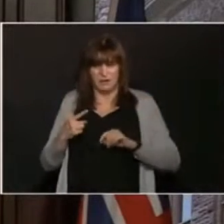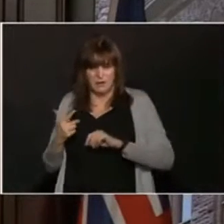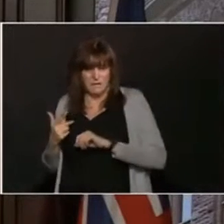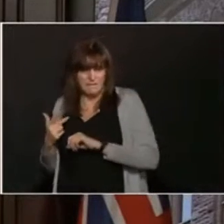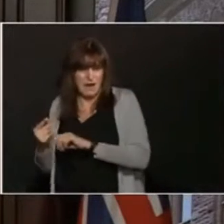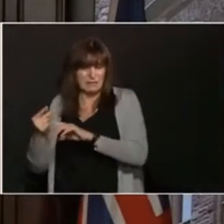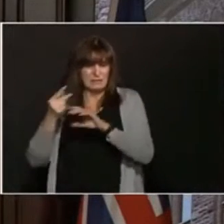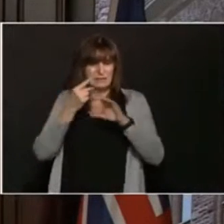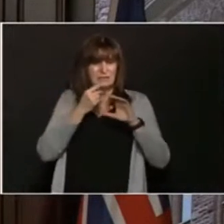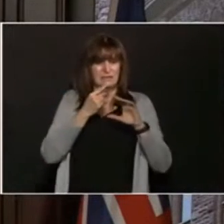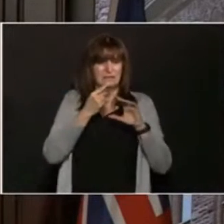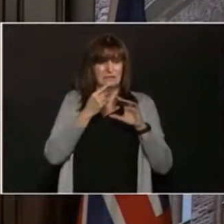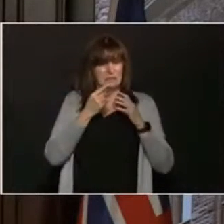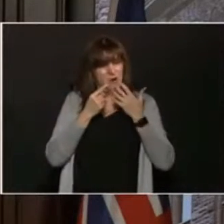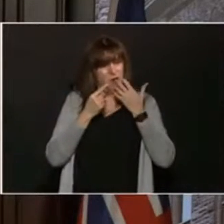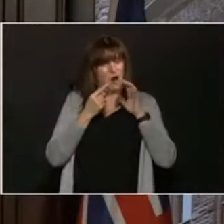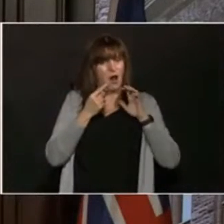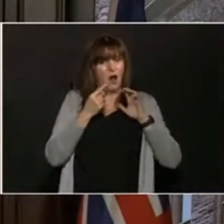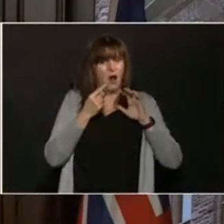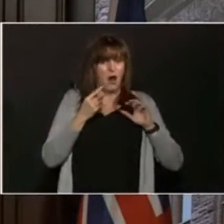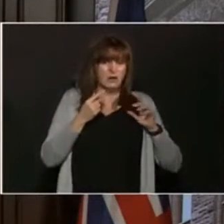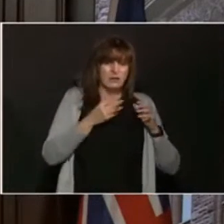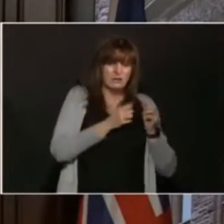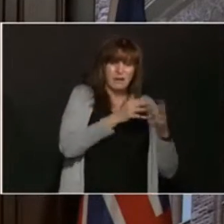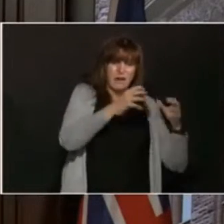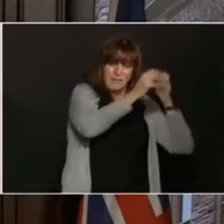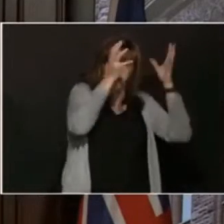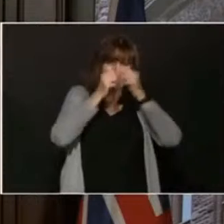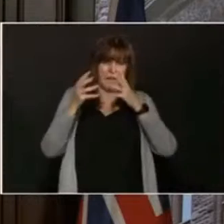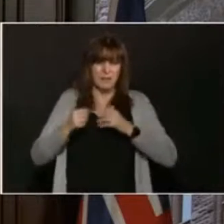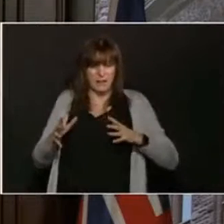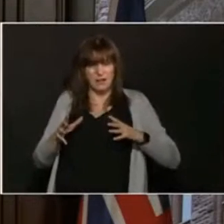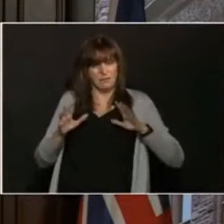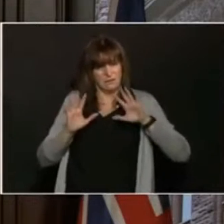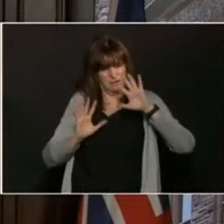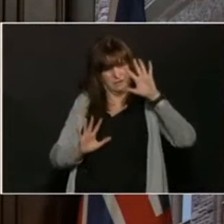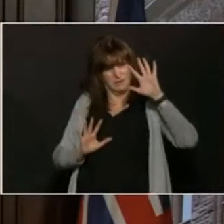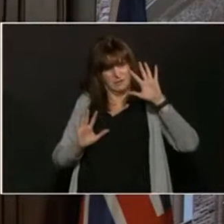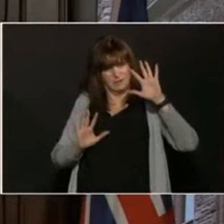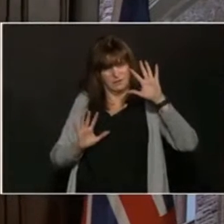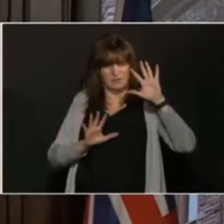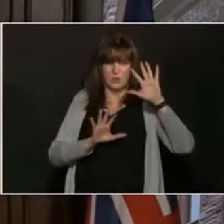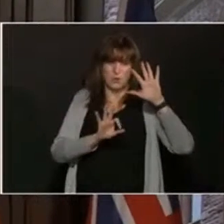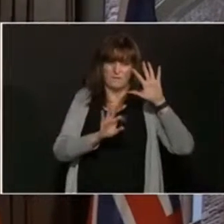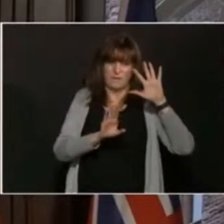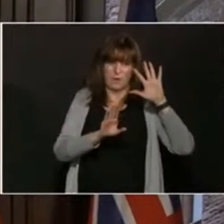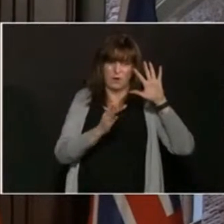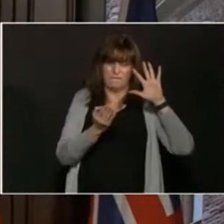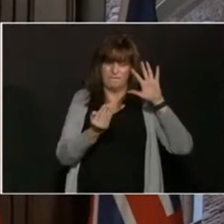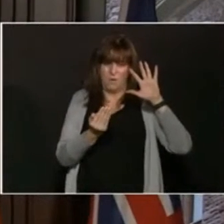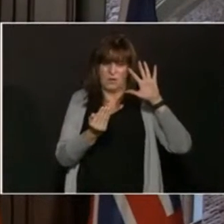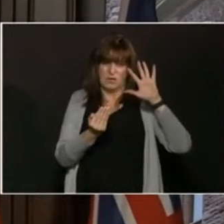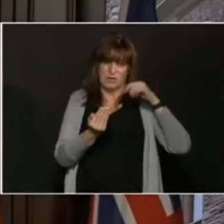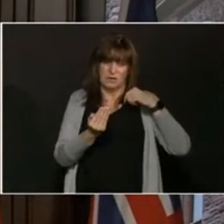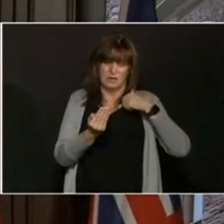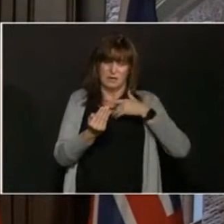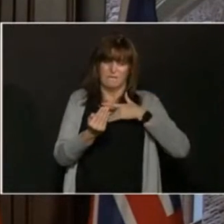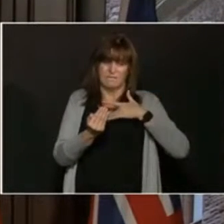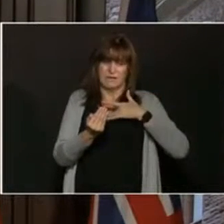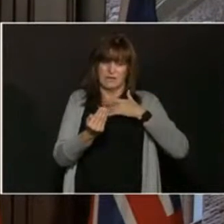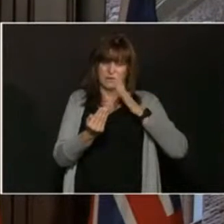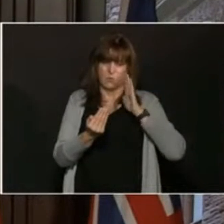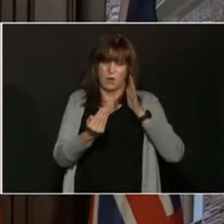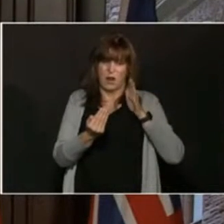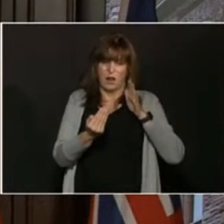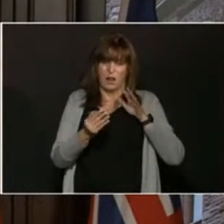spreading across the province. And really, by February 14th, we do believe the case growth will be significant enough to continue to increase the rate